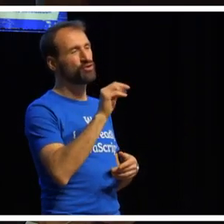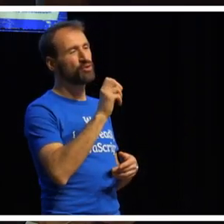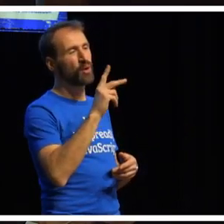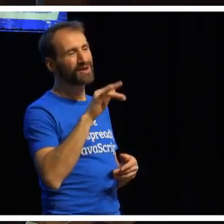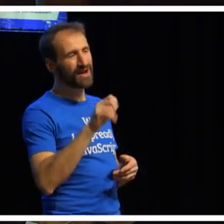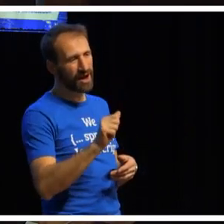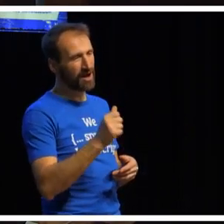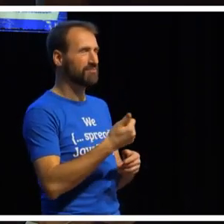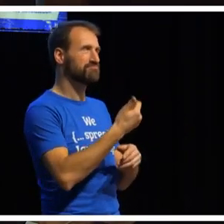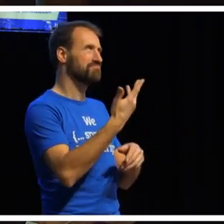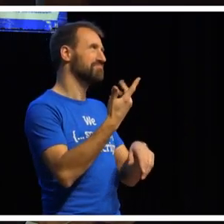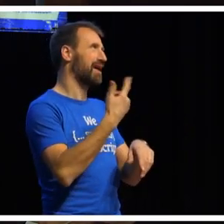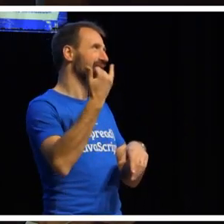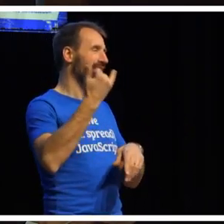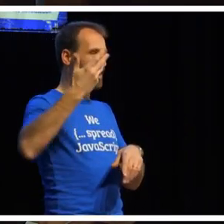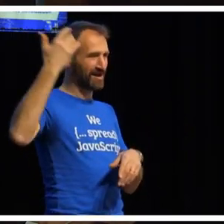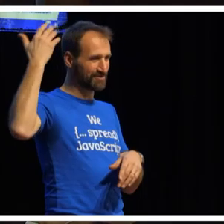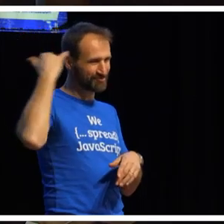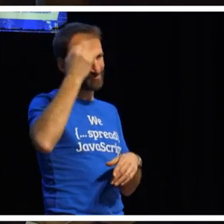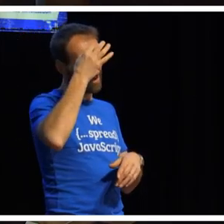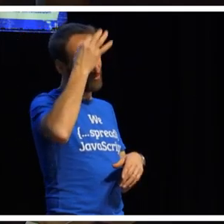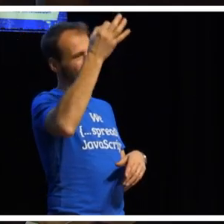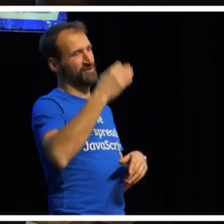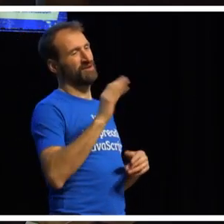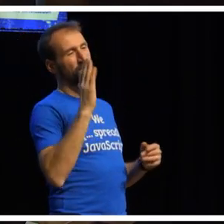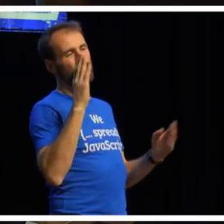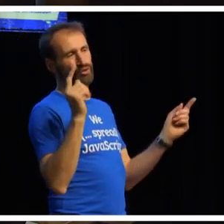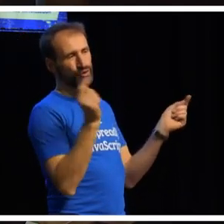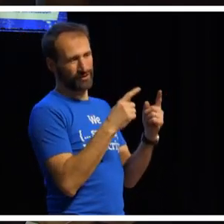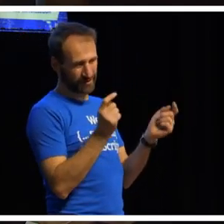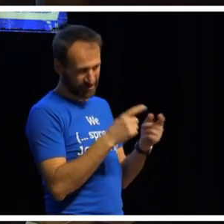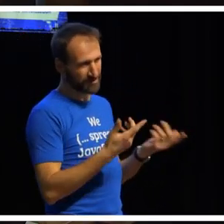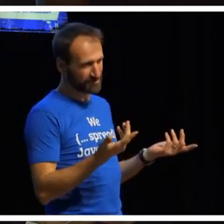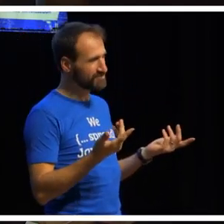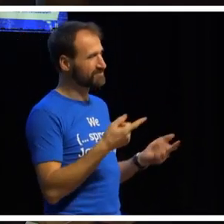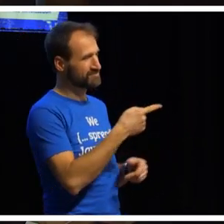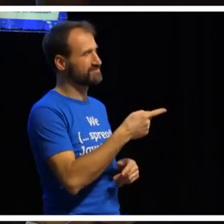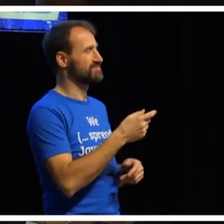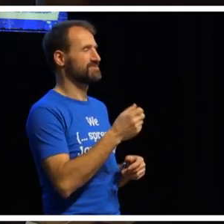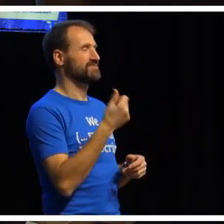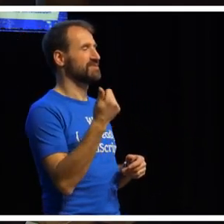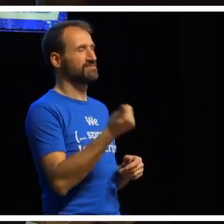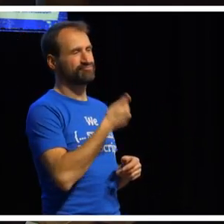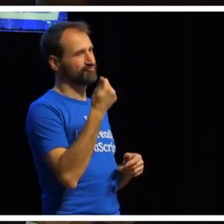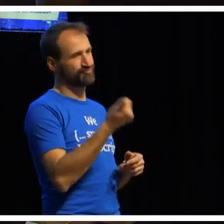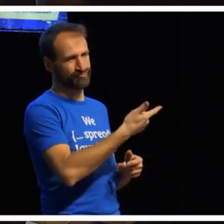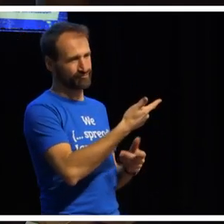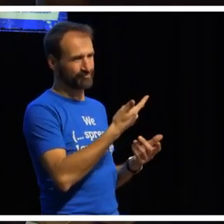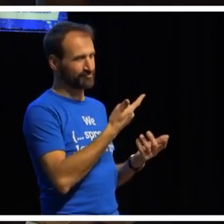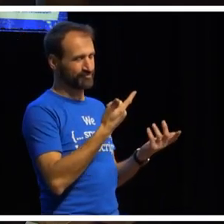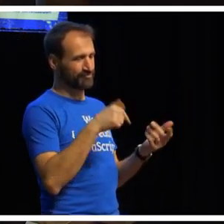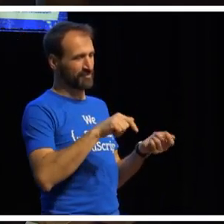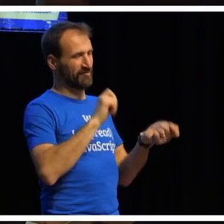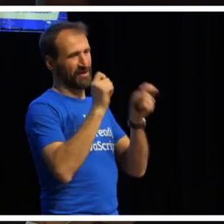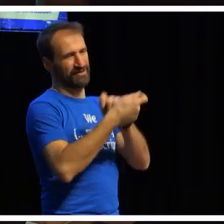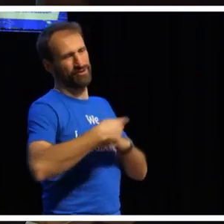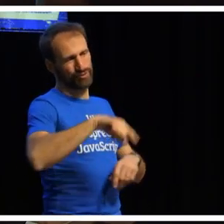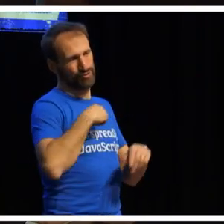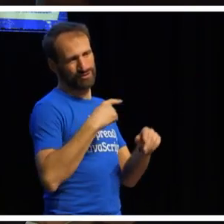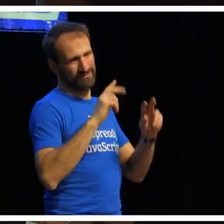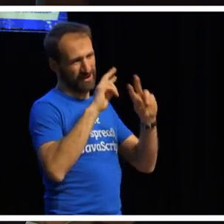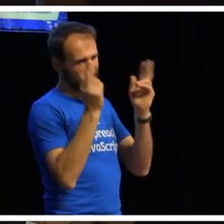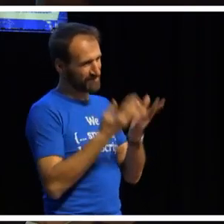time ago and then pulled into the Bluetooth spec a few years ago. It's a very low energy radio that runs on the same frequency as Bluetooth, so